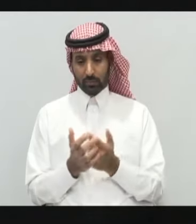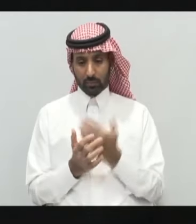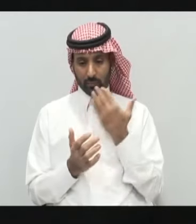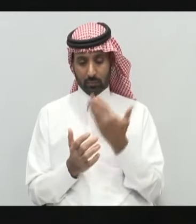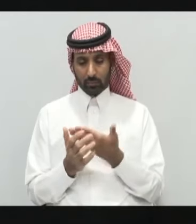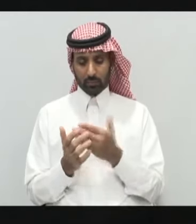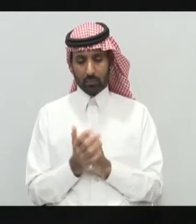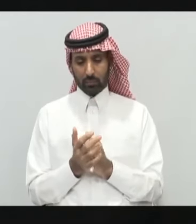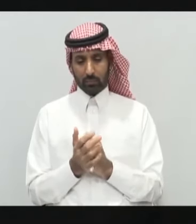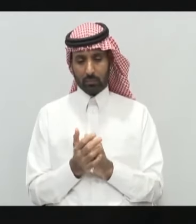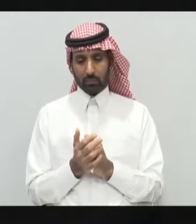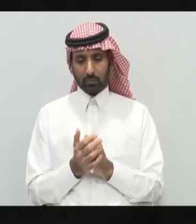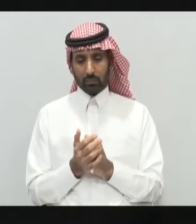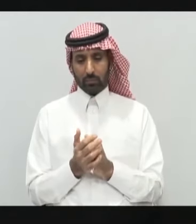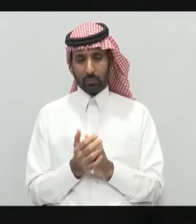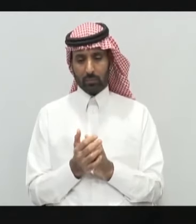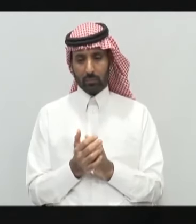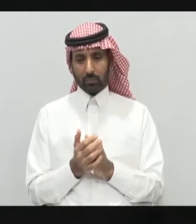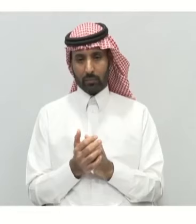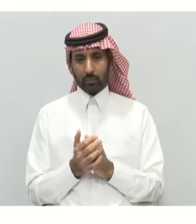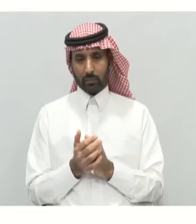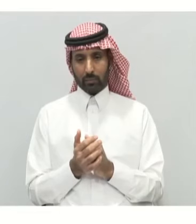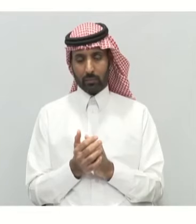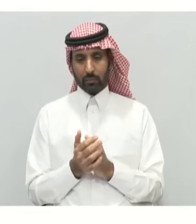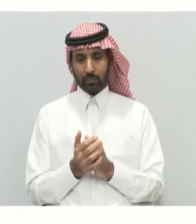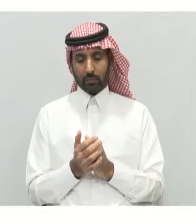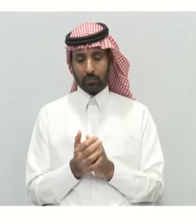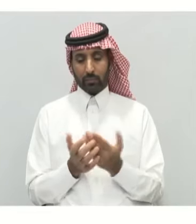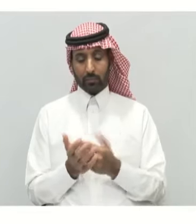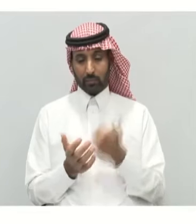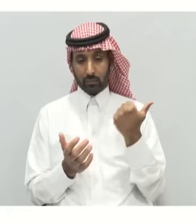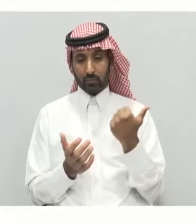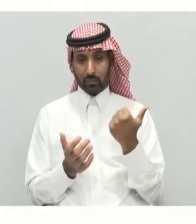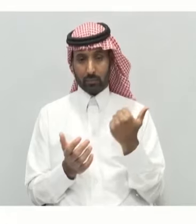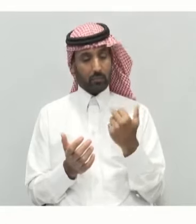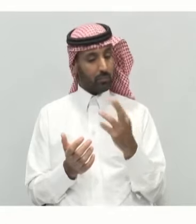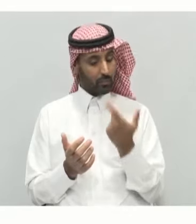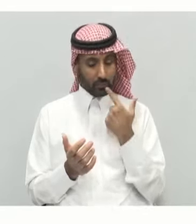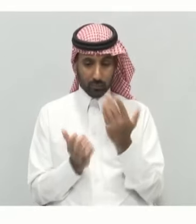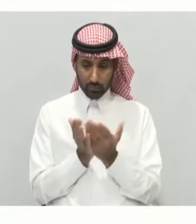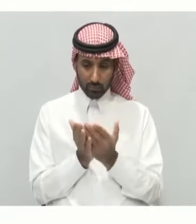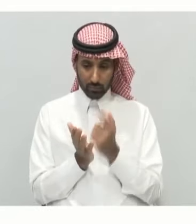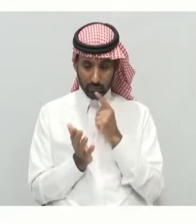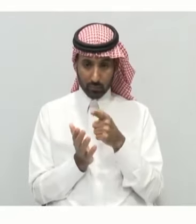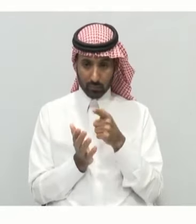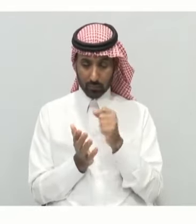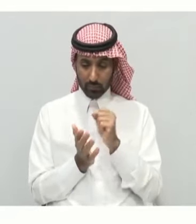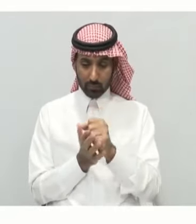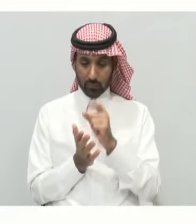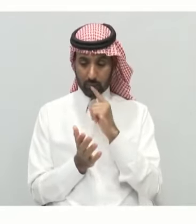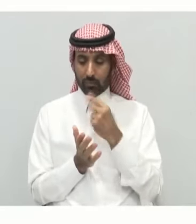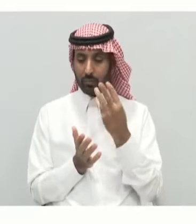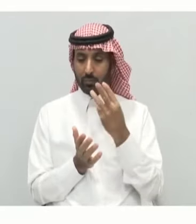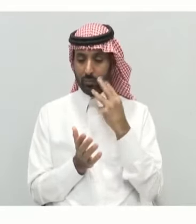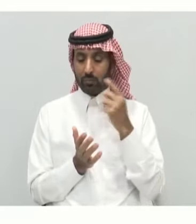last class on Tuesday will be science. Number six, what subject does he have